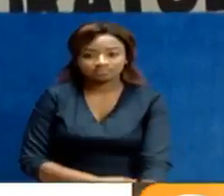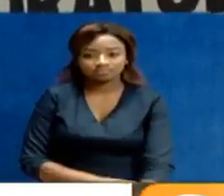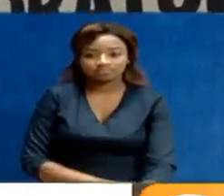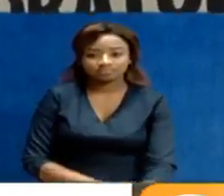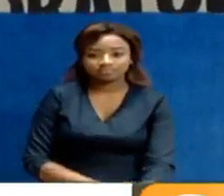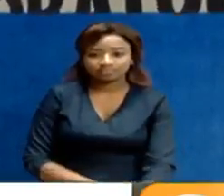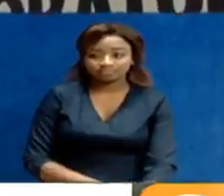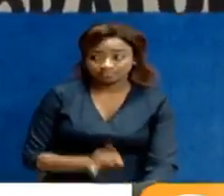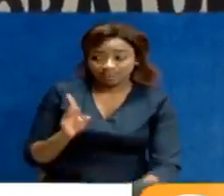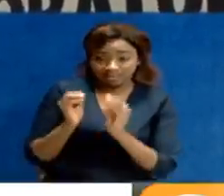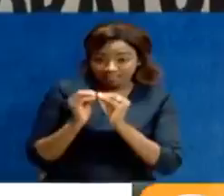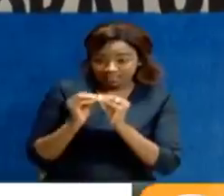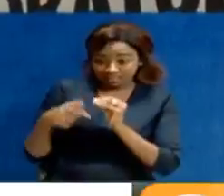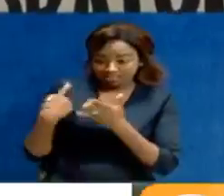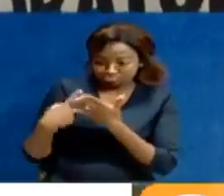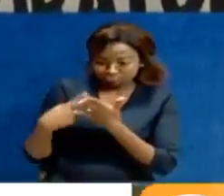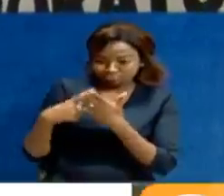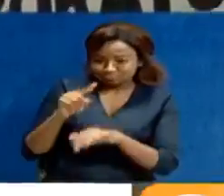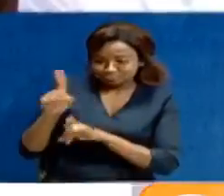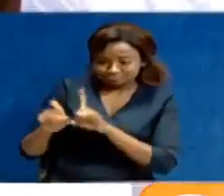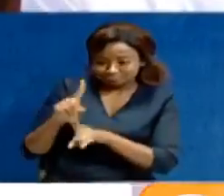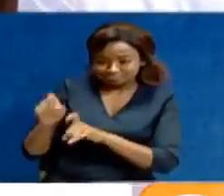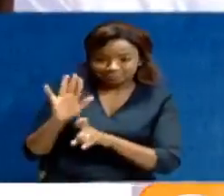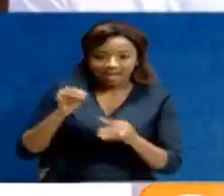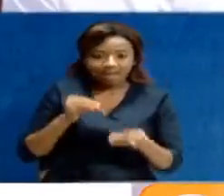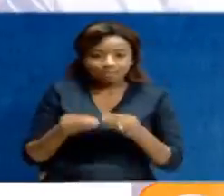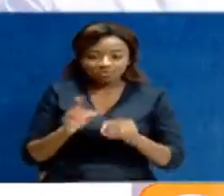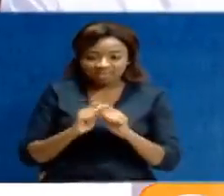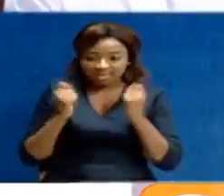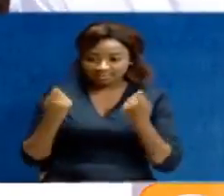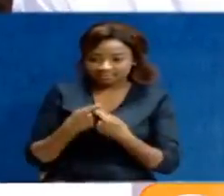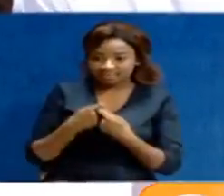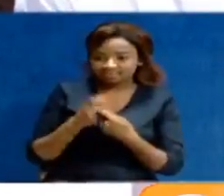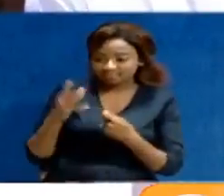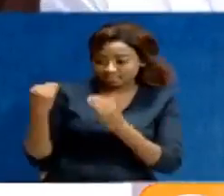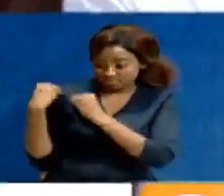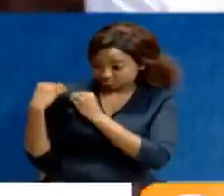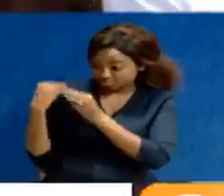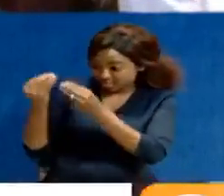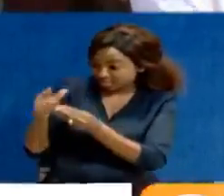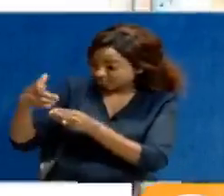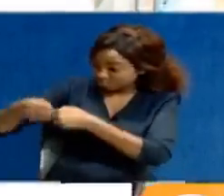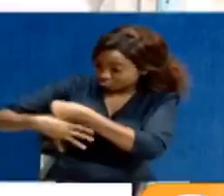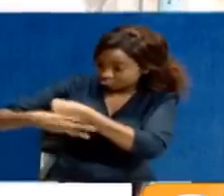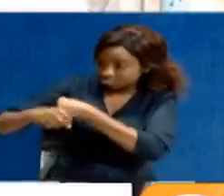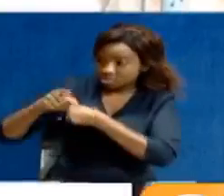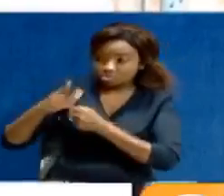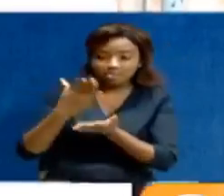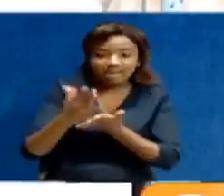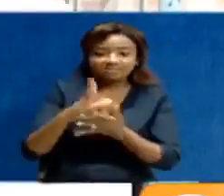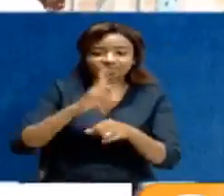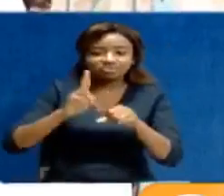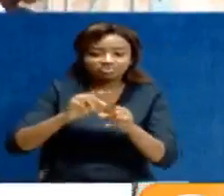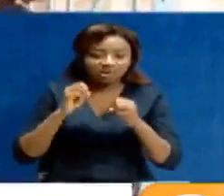During the two-hour session, the Busia County team led by Governor Sospseter Ojaamong were tasked to lay bare their spending of the